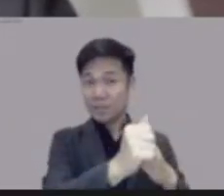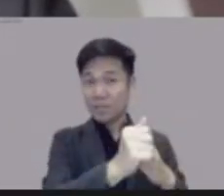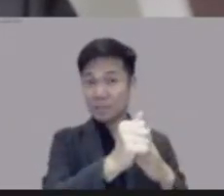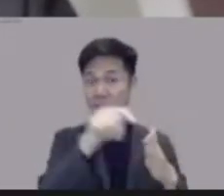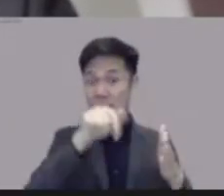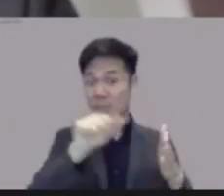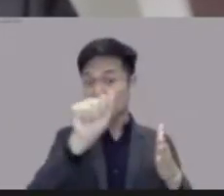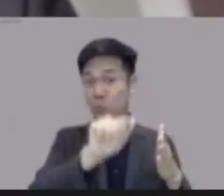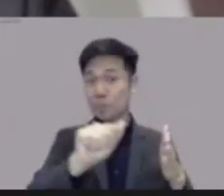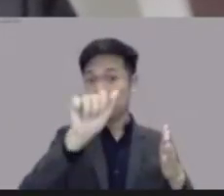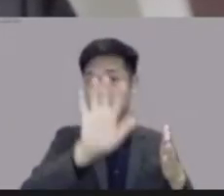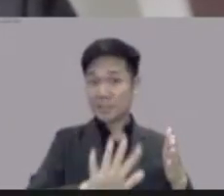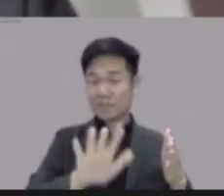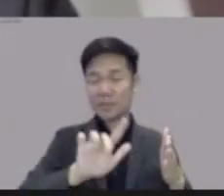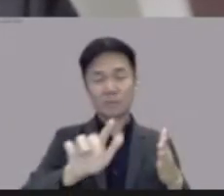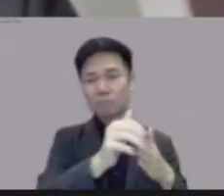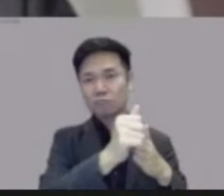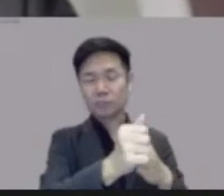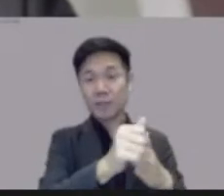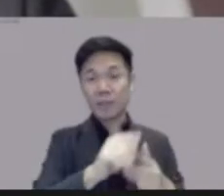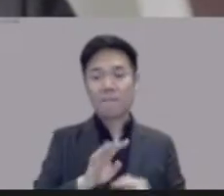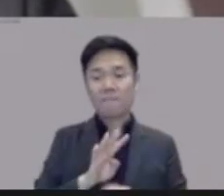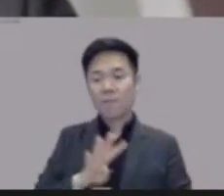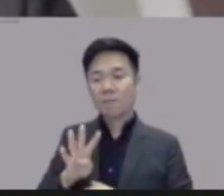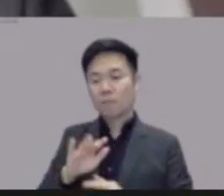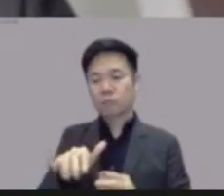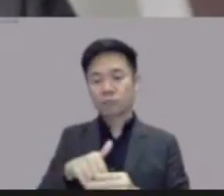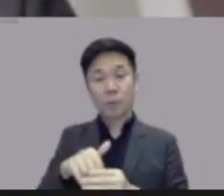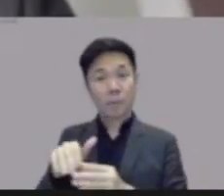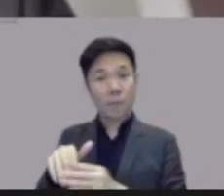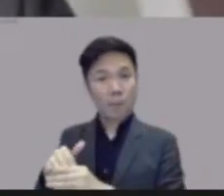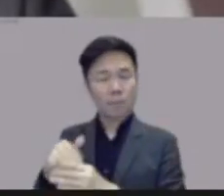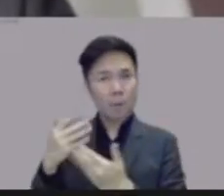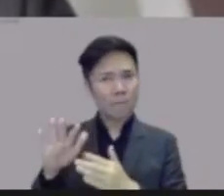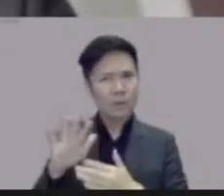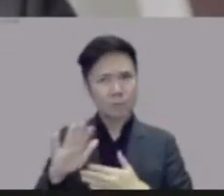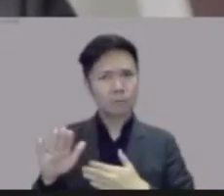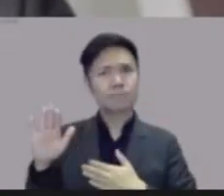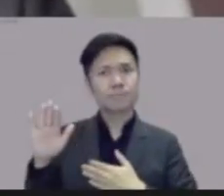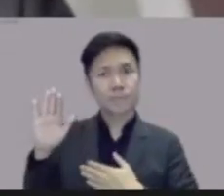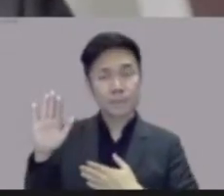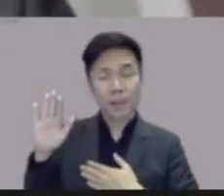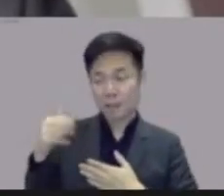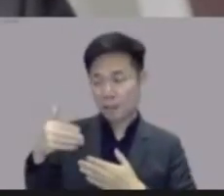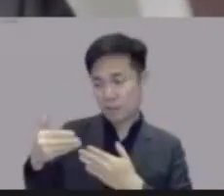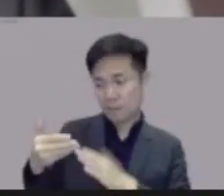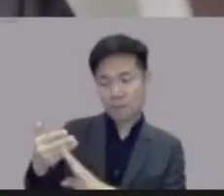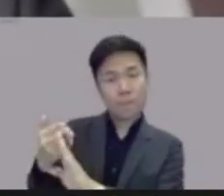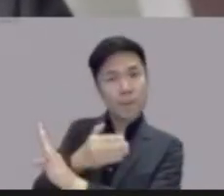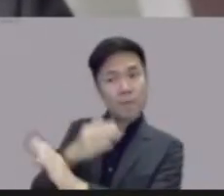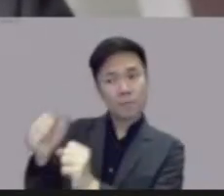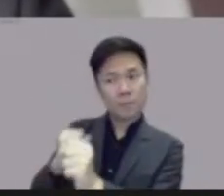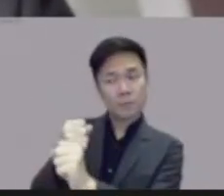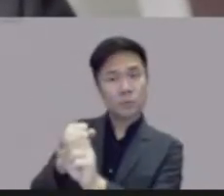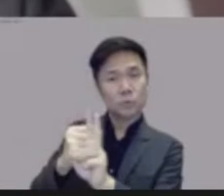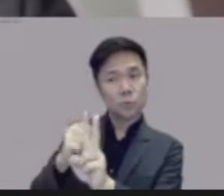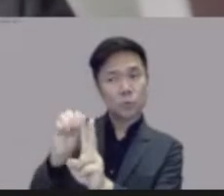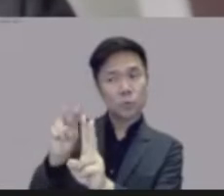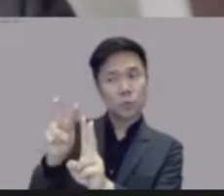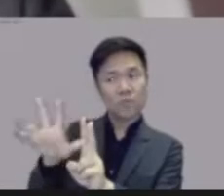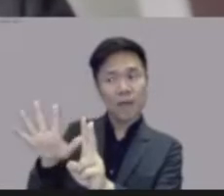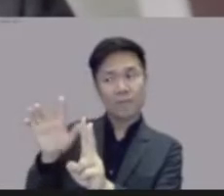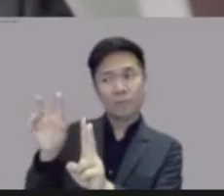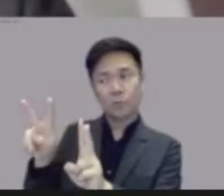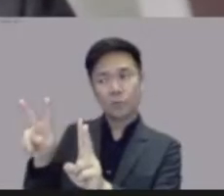or 2017 and have Incorporated these commitments in their National planning but we all know